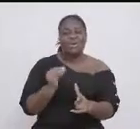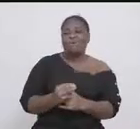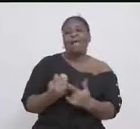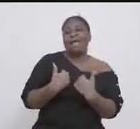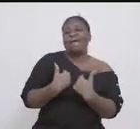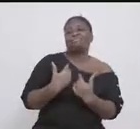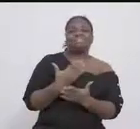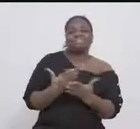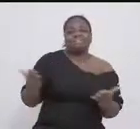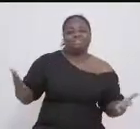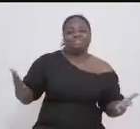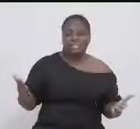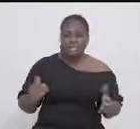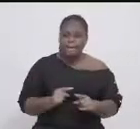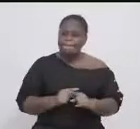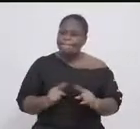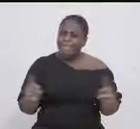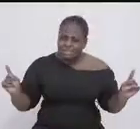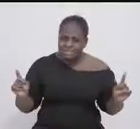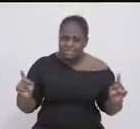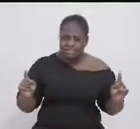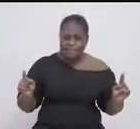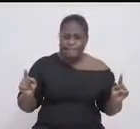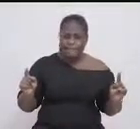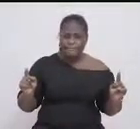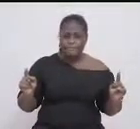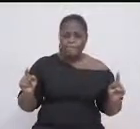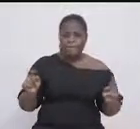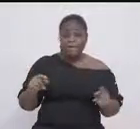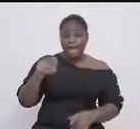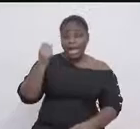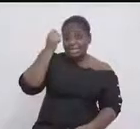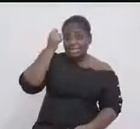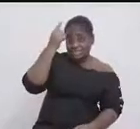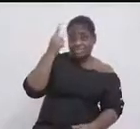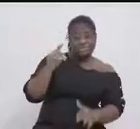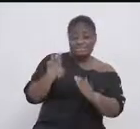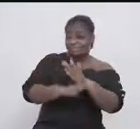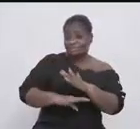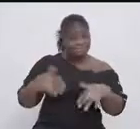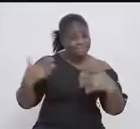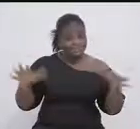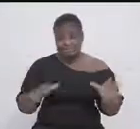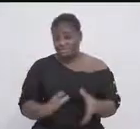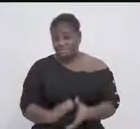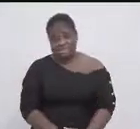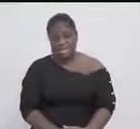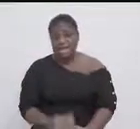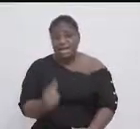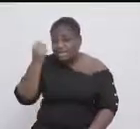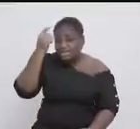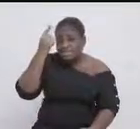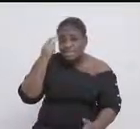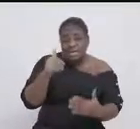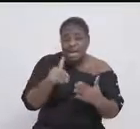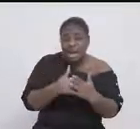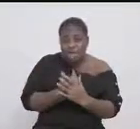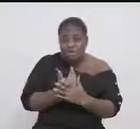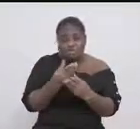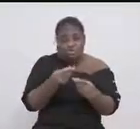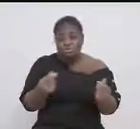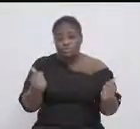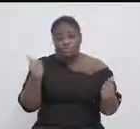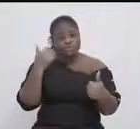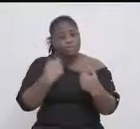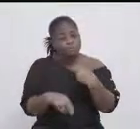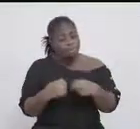extra strength. It's simply really understanding the basics, right? And understanding how to break down a problem